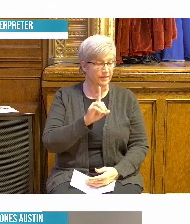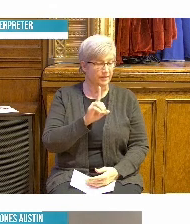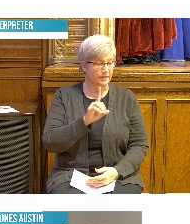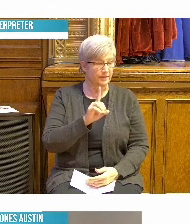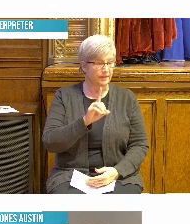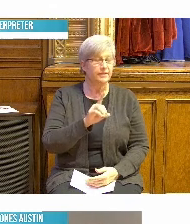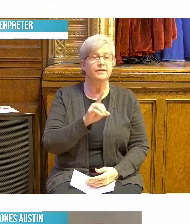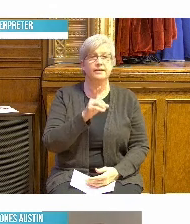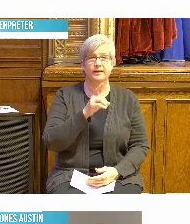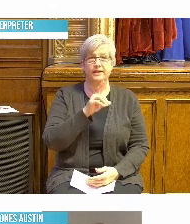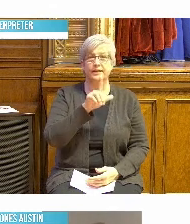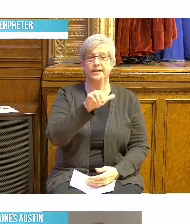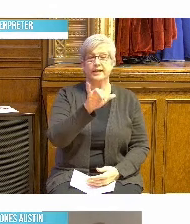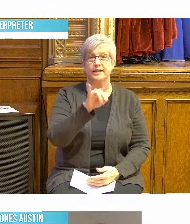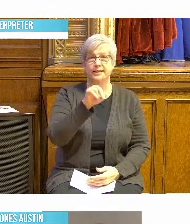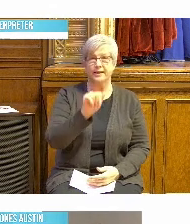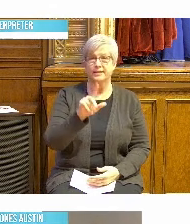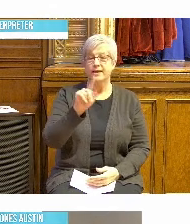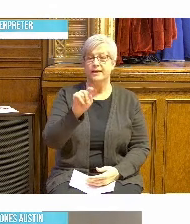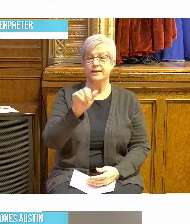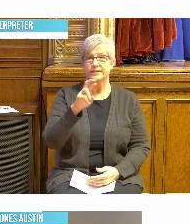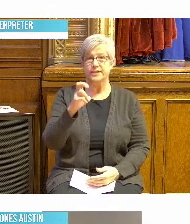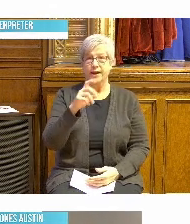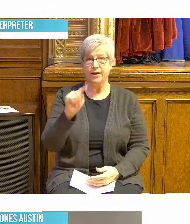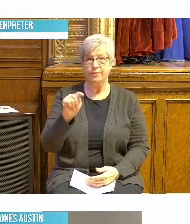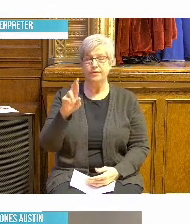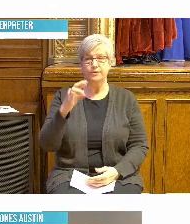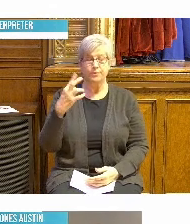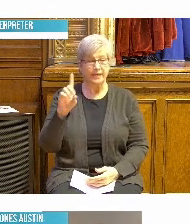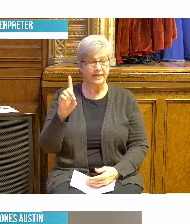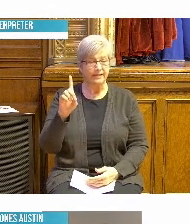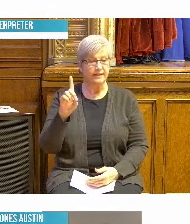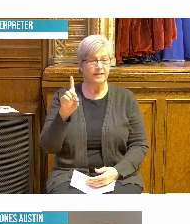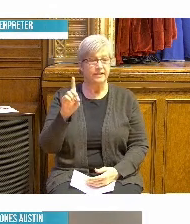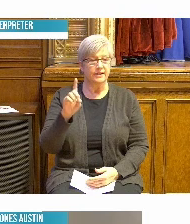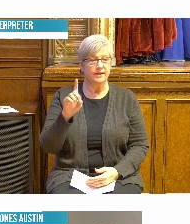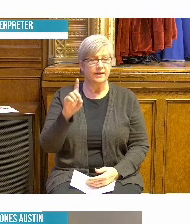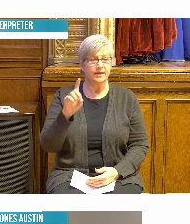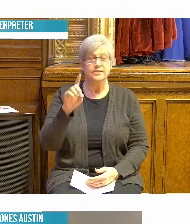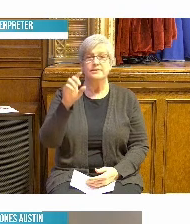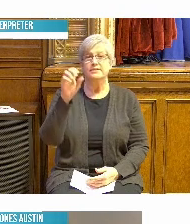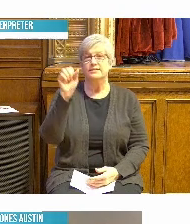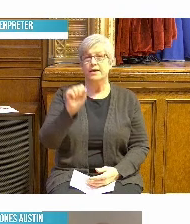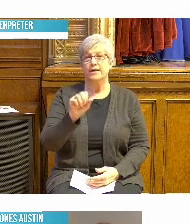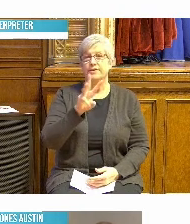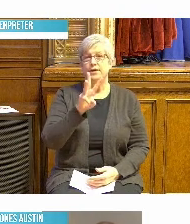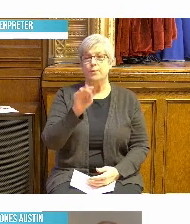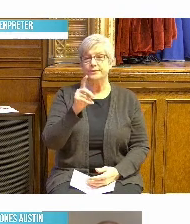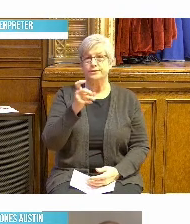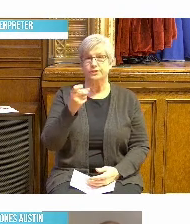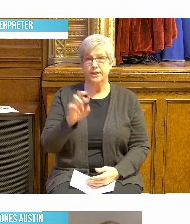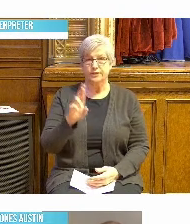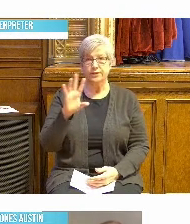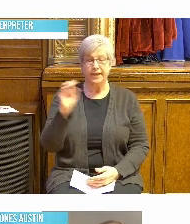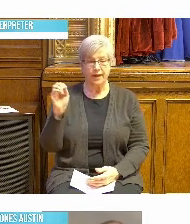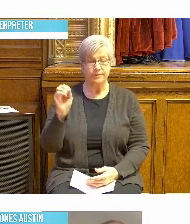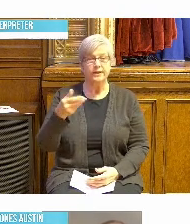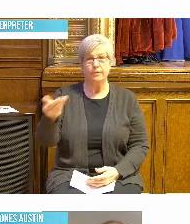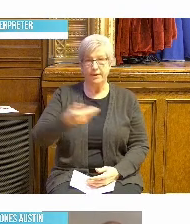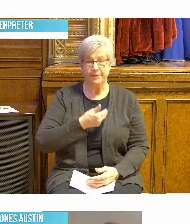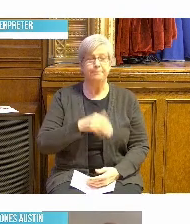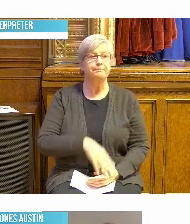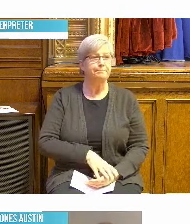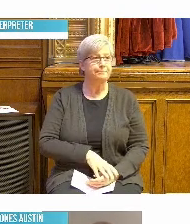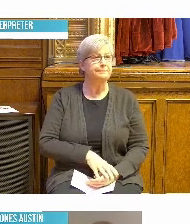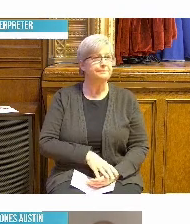I'm Commissioner Linda Tarrant Reed. I'm located in Southern Westchester. Welcome,